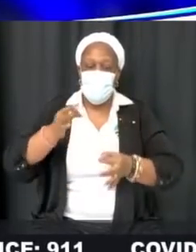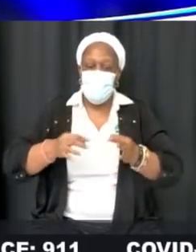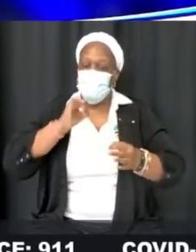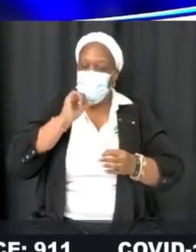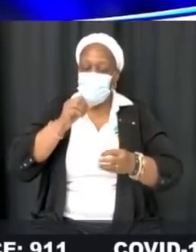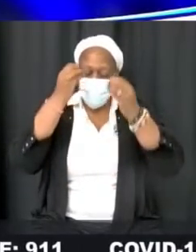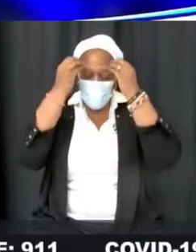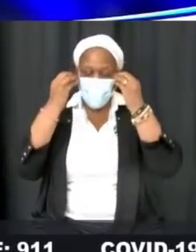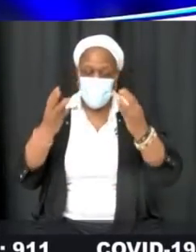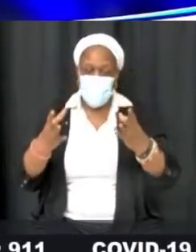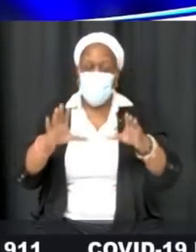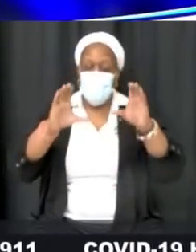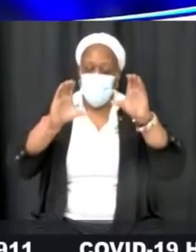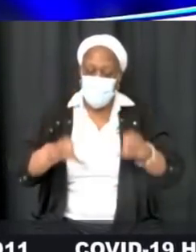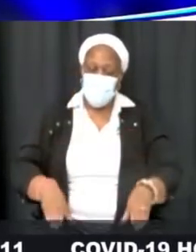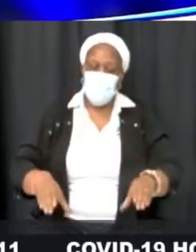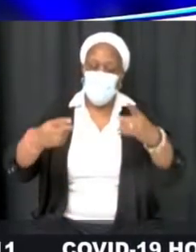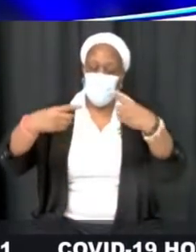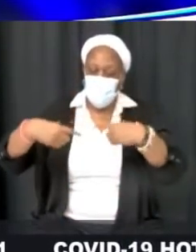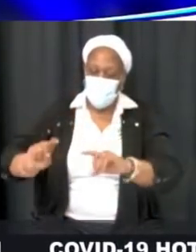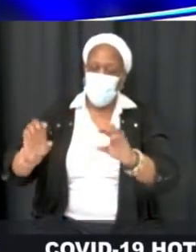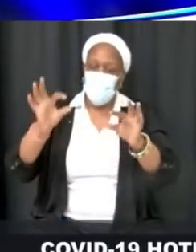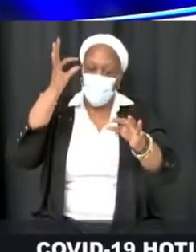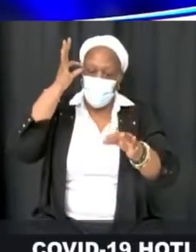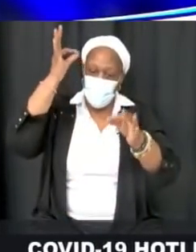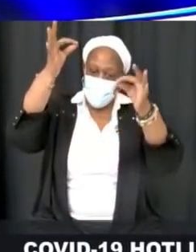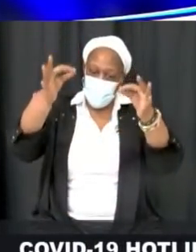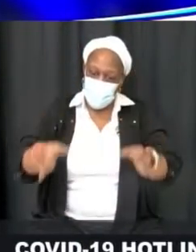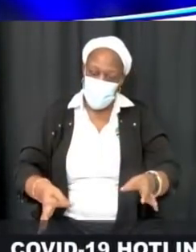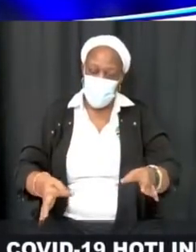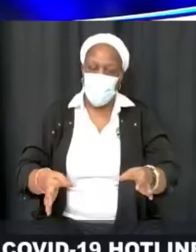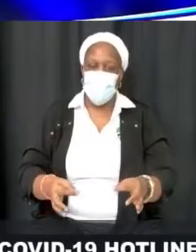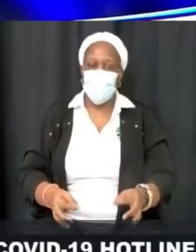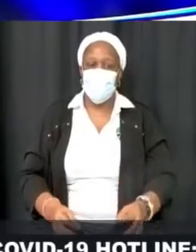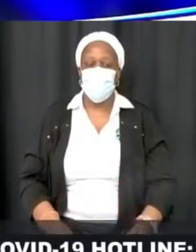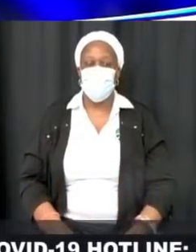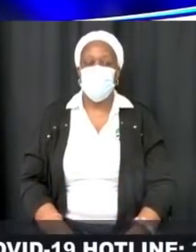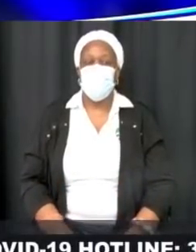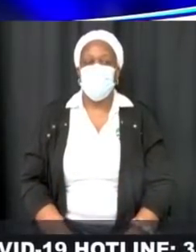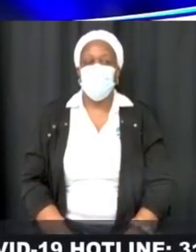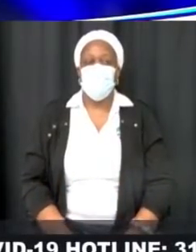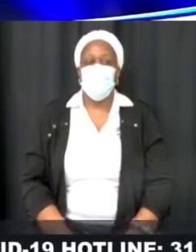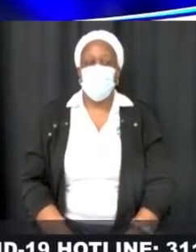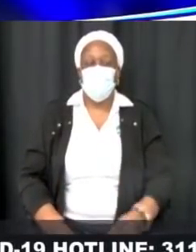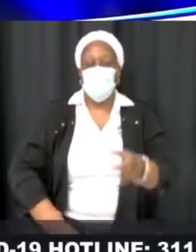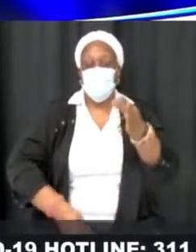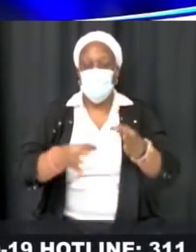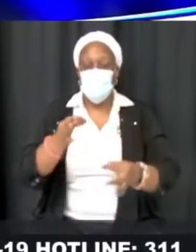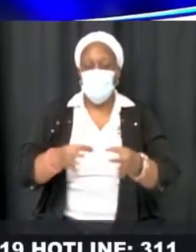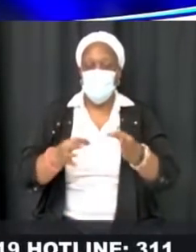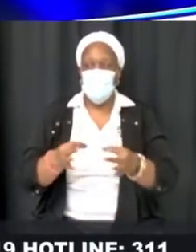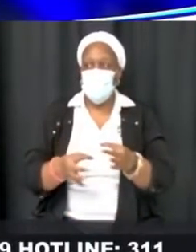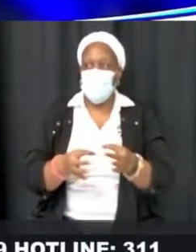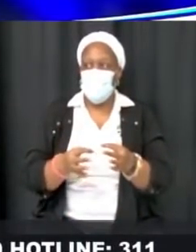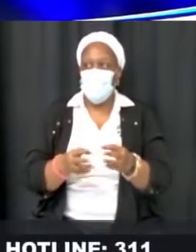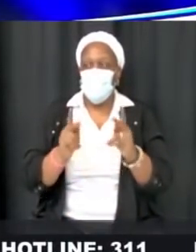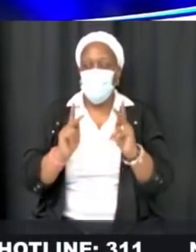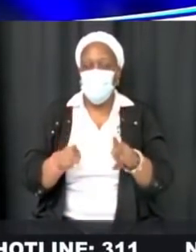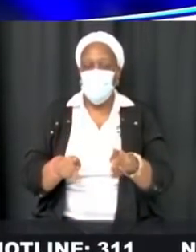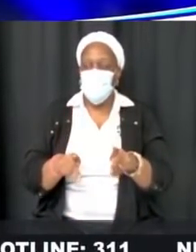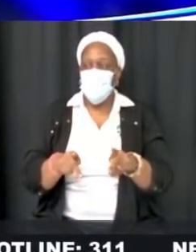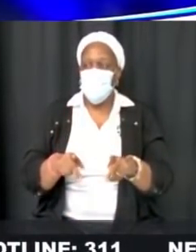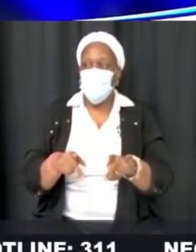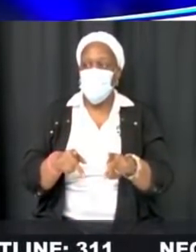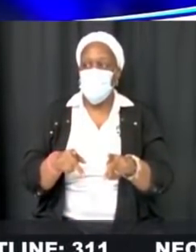or condition lawfully made, given, or imposed by any officer or other person acting under